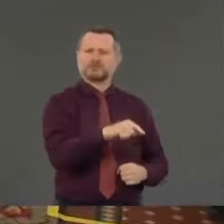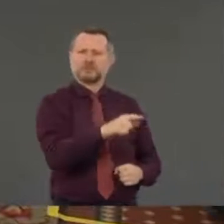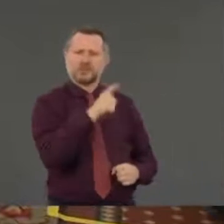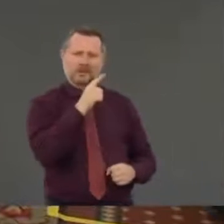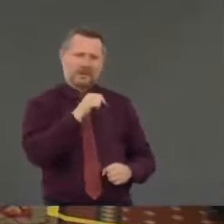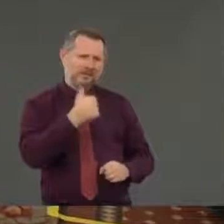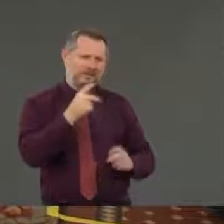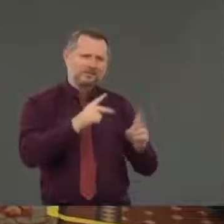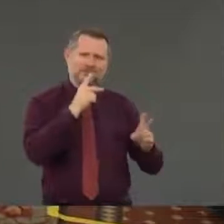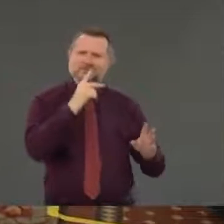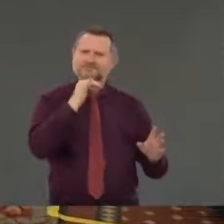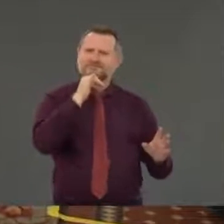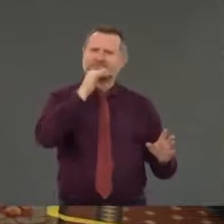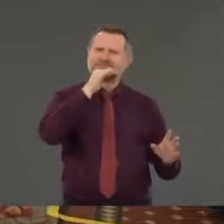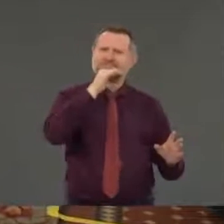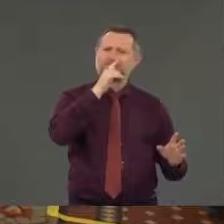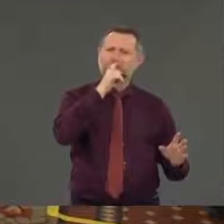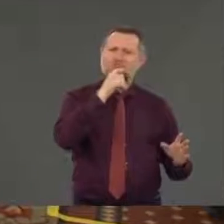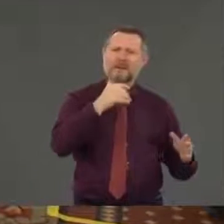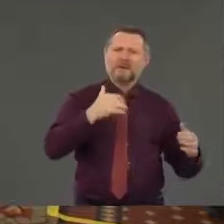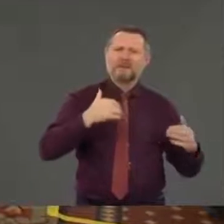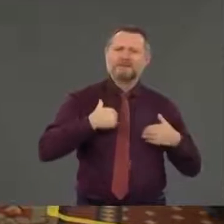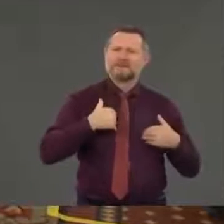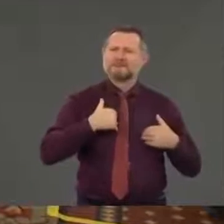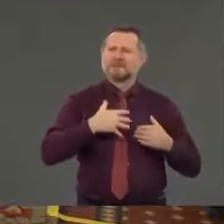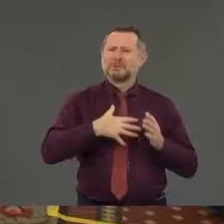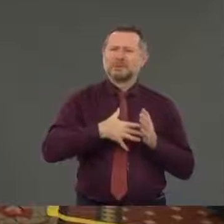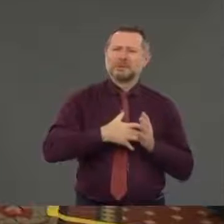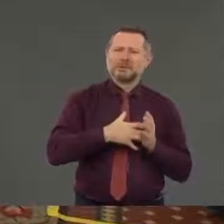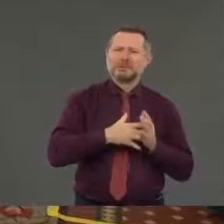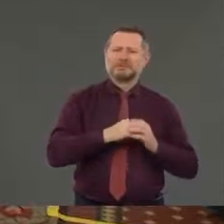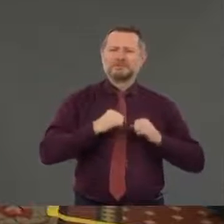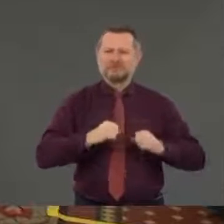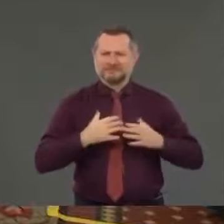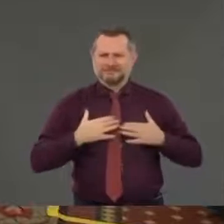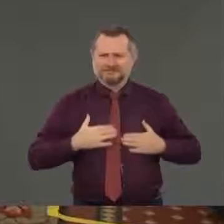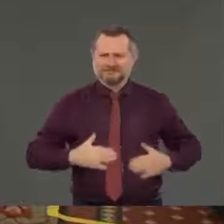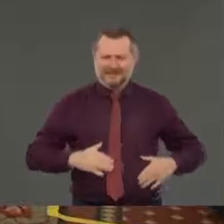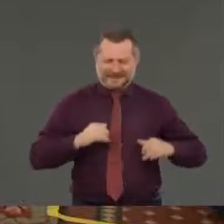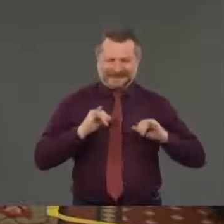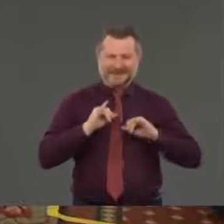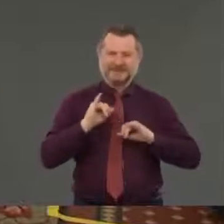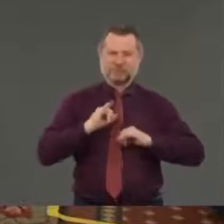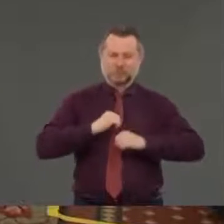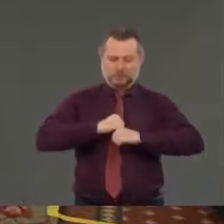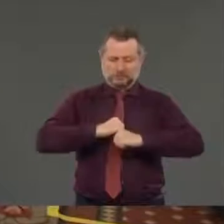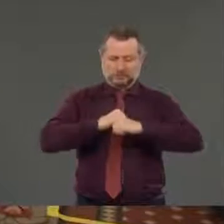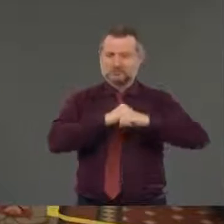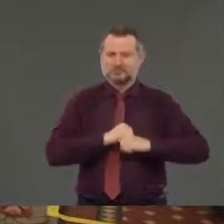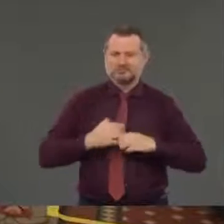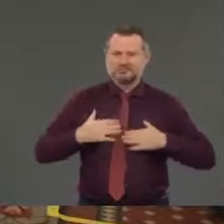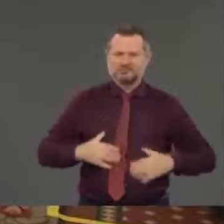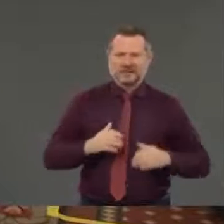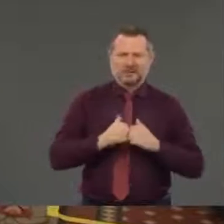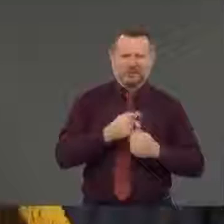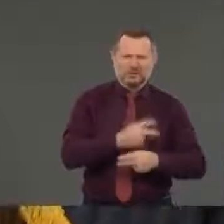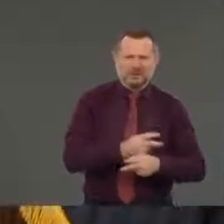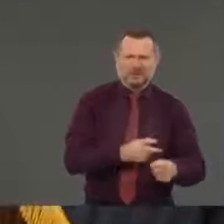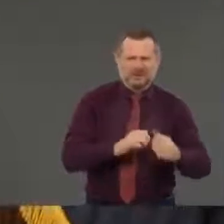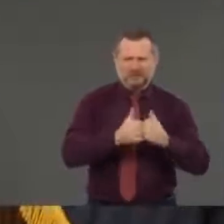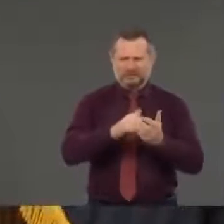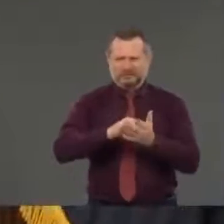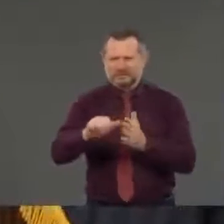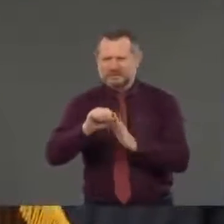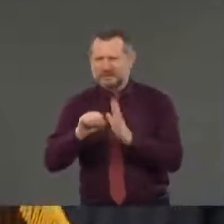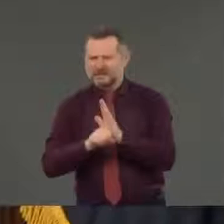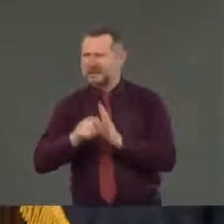back to work because of the risk and what we don't know? We're hearing these individuals ask for protections in New York state law like other states are doing. Yeah,